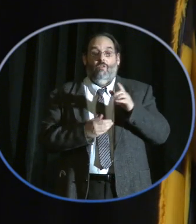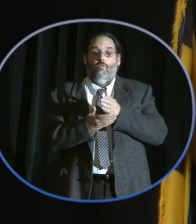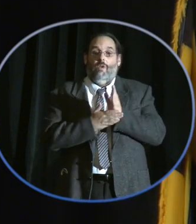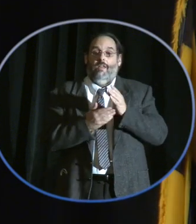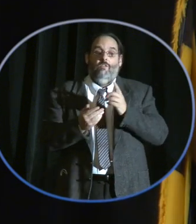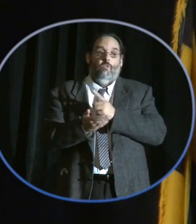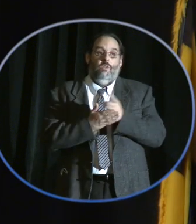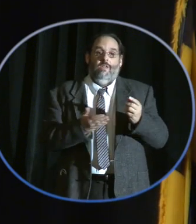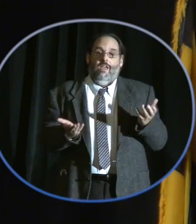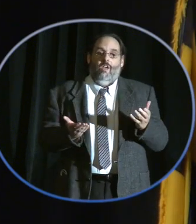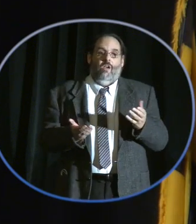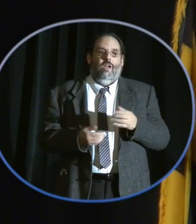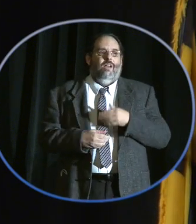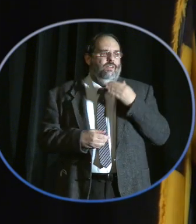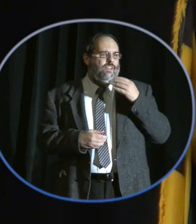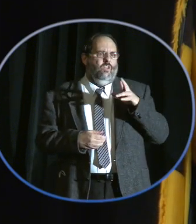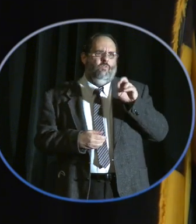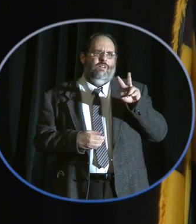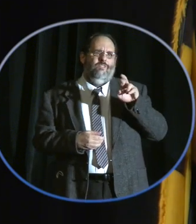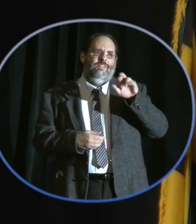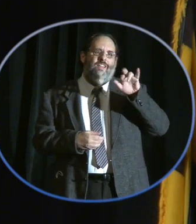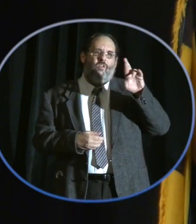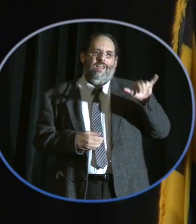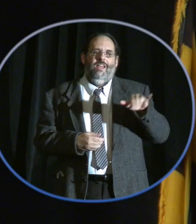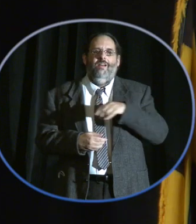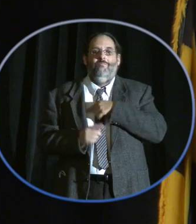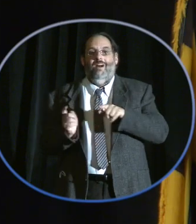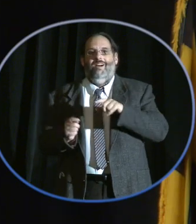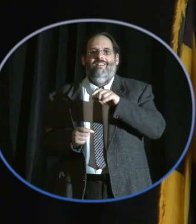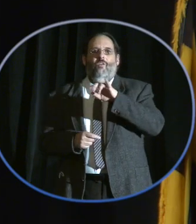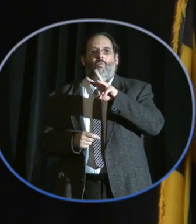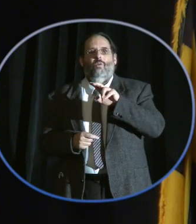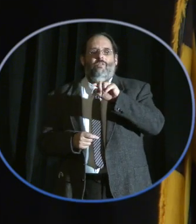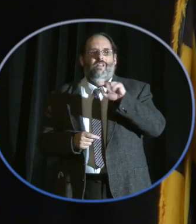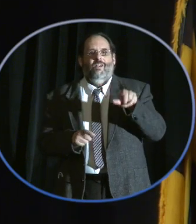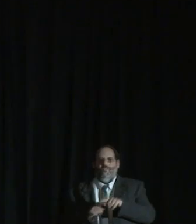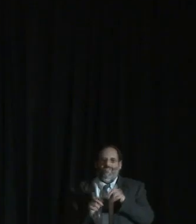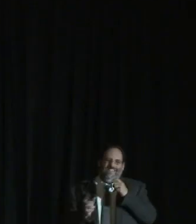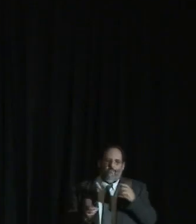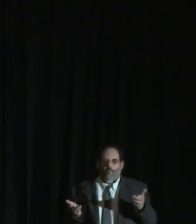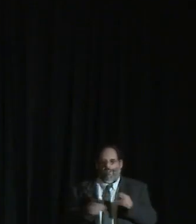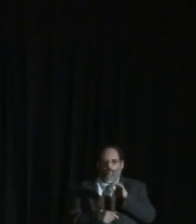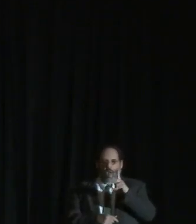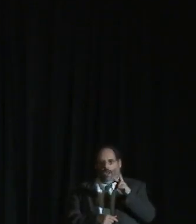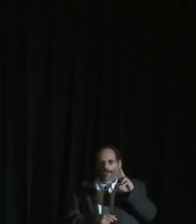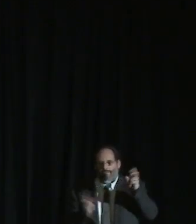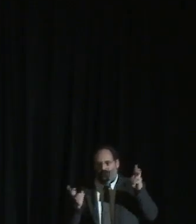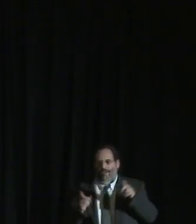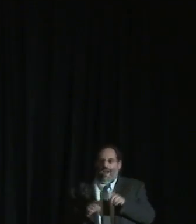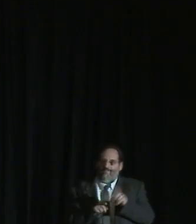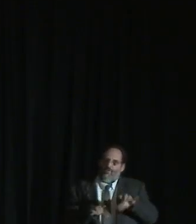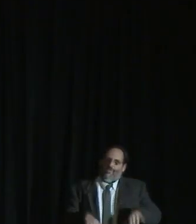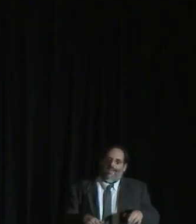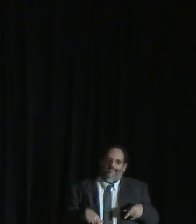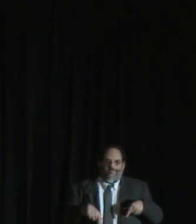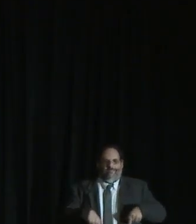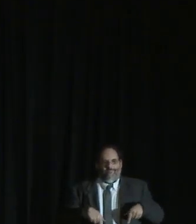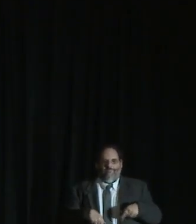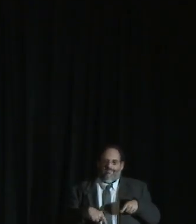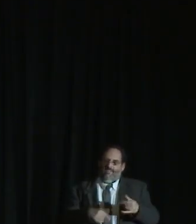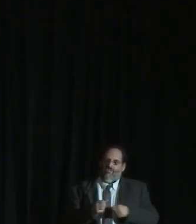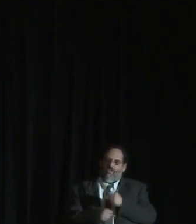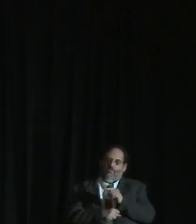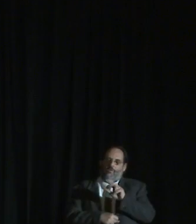Week, Reverend Yeary, but Wu-Tang also said, bring the ruckus, and that's what we have to do in Civil Rights Week in